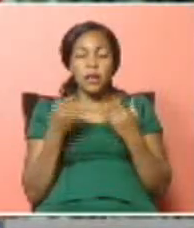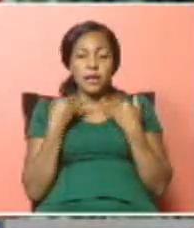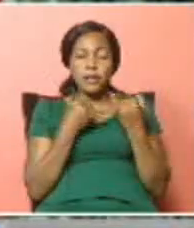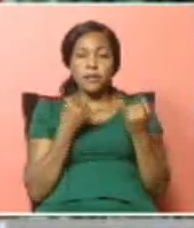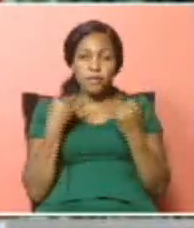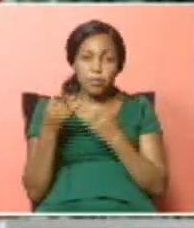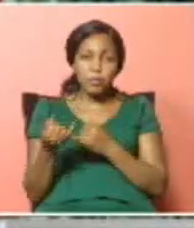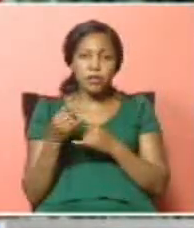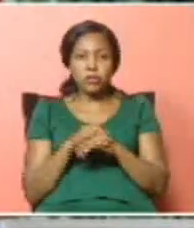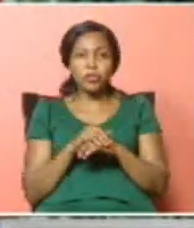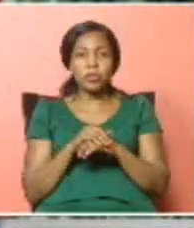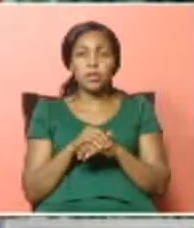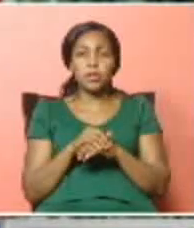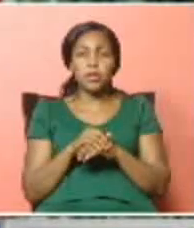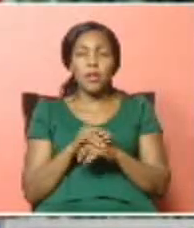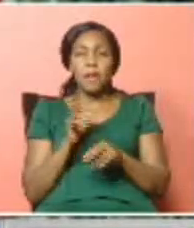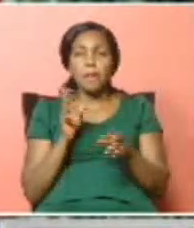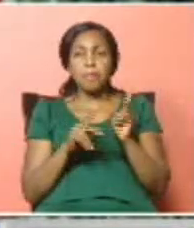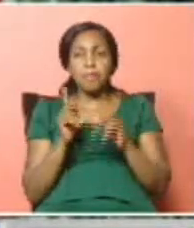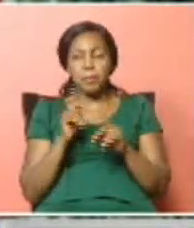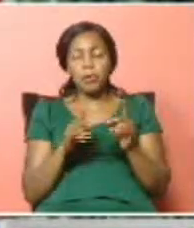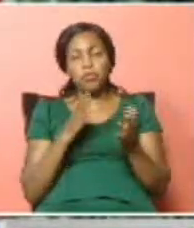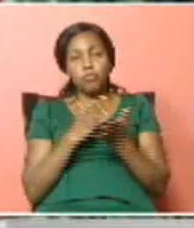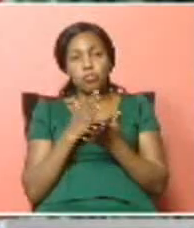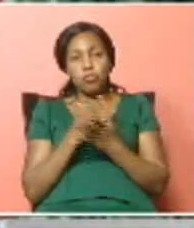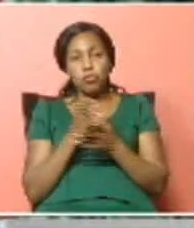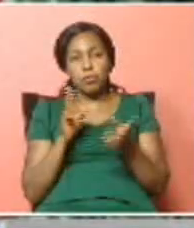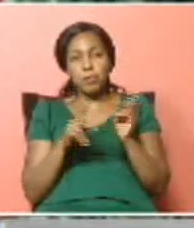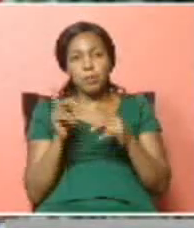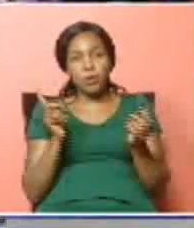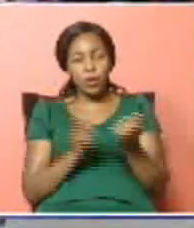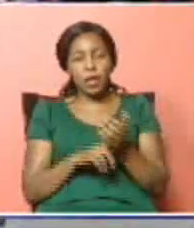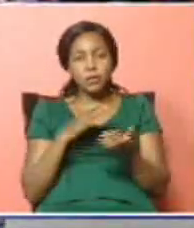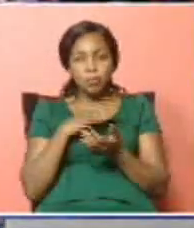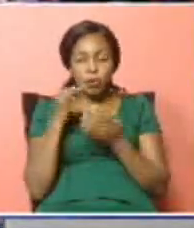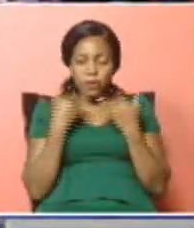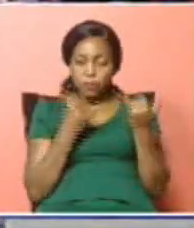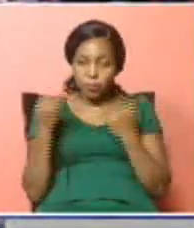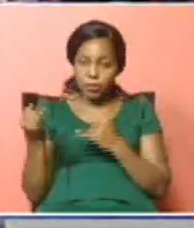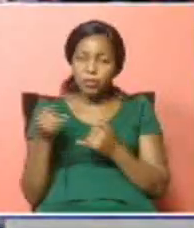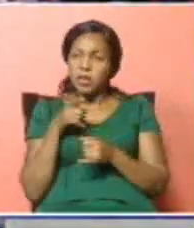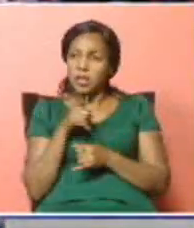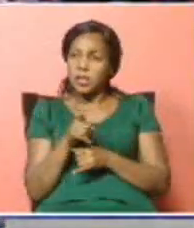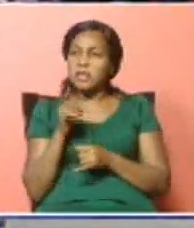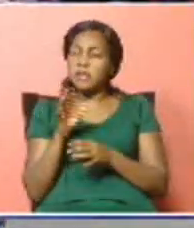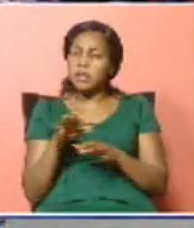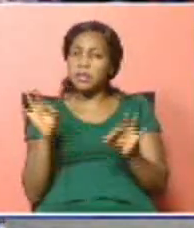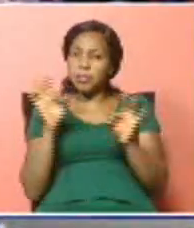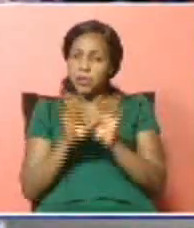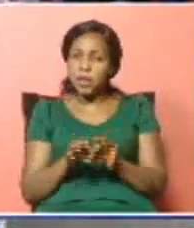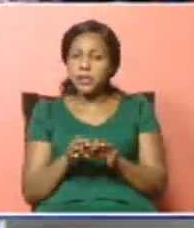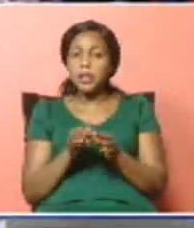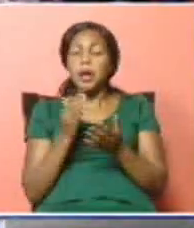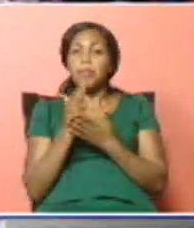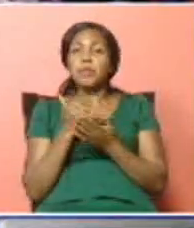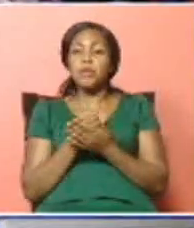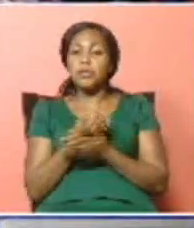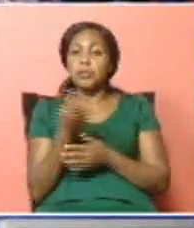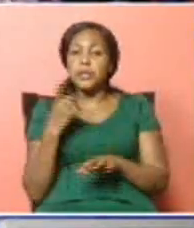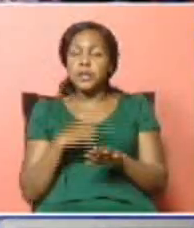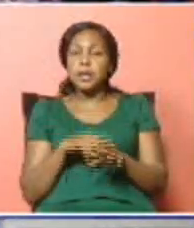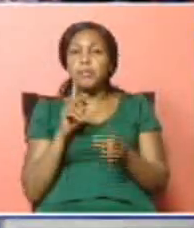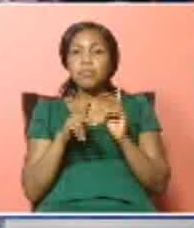information. Citizens received a lot of information. It's interesting because most government interventions, people say we don't have enough